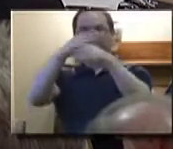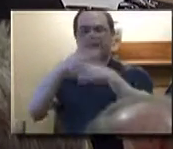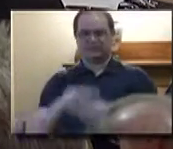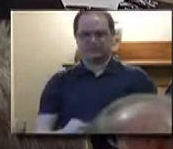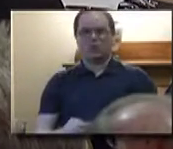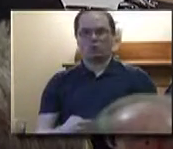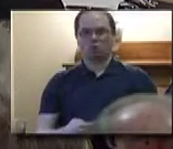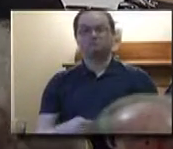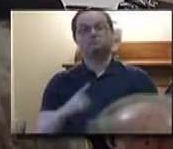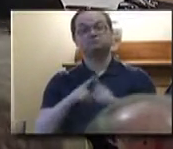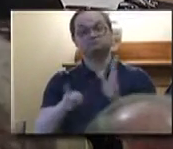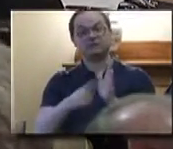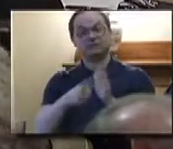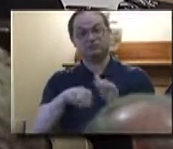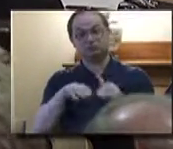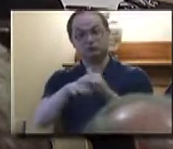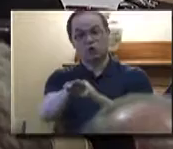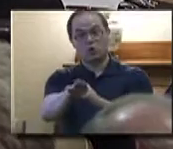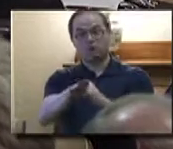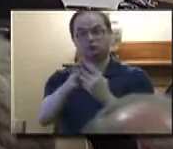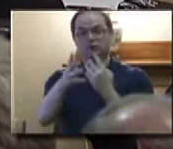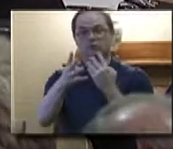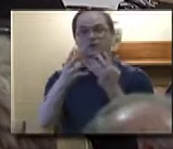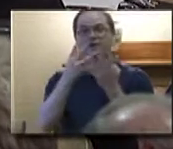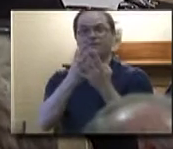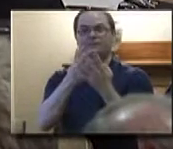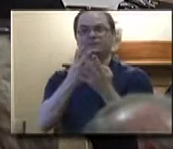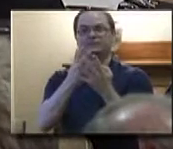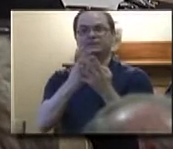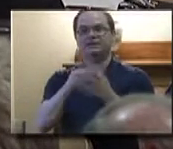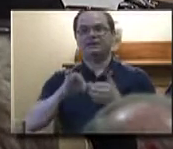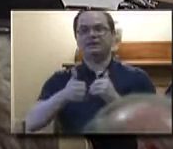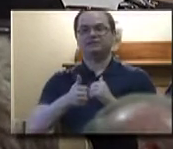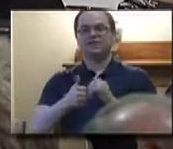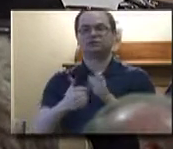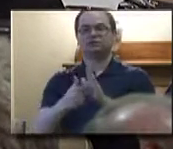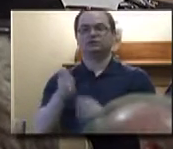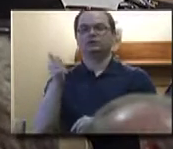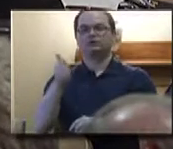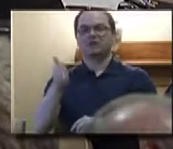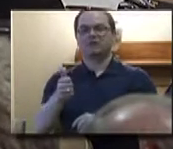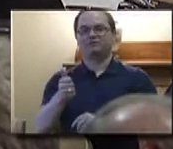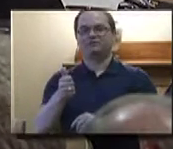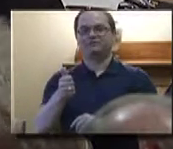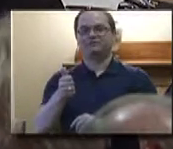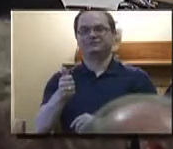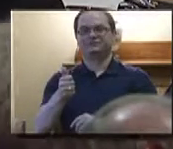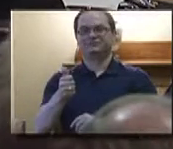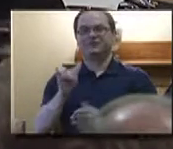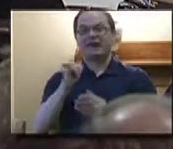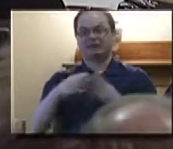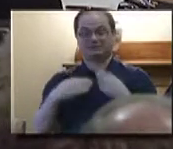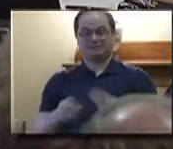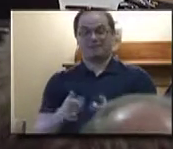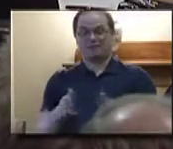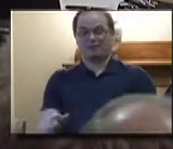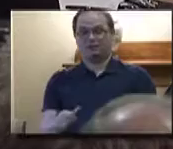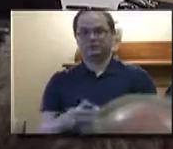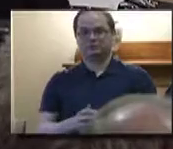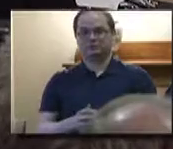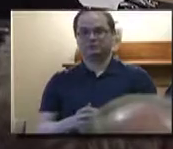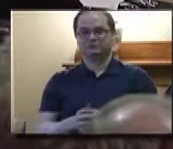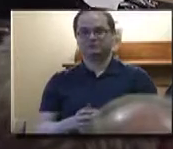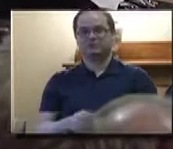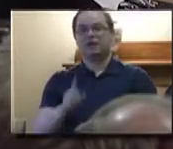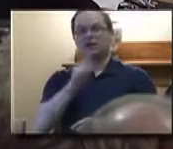But sometimes, if you're just walking through a prison, it's the way you carry yourself, and that's just body language. And they